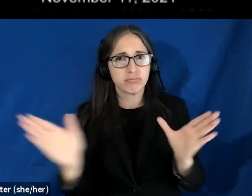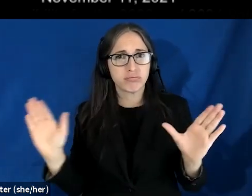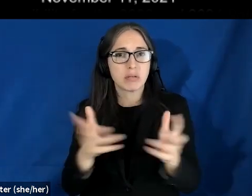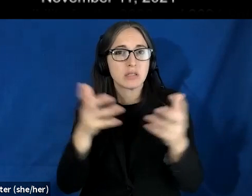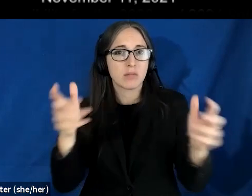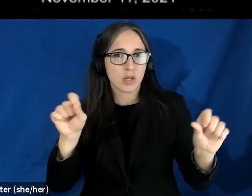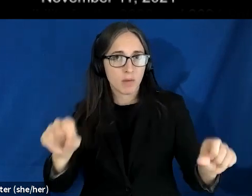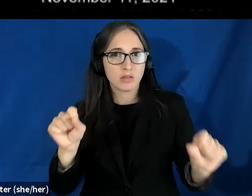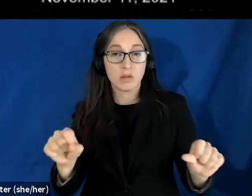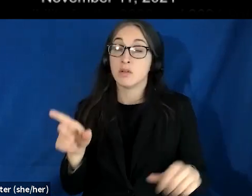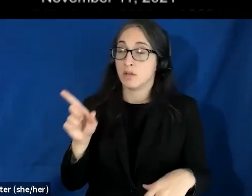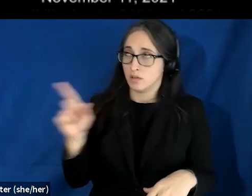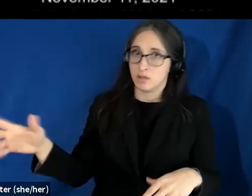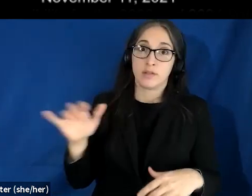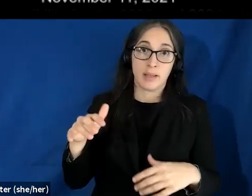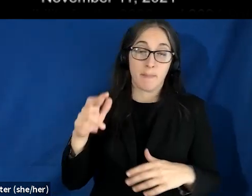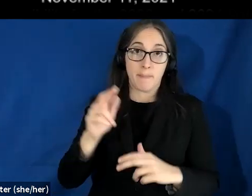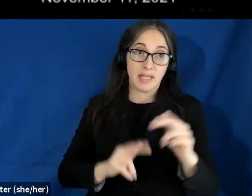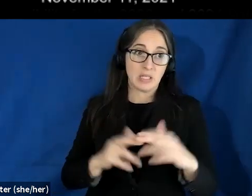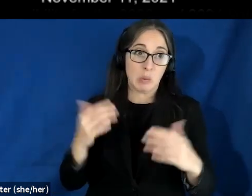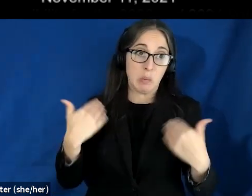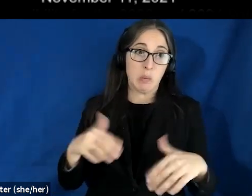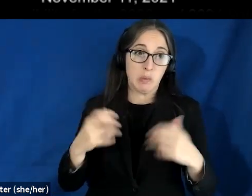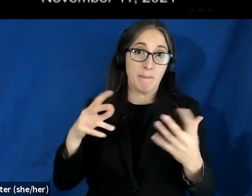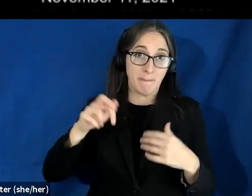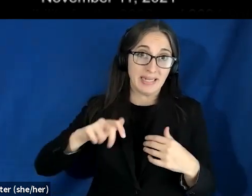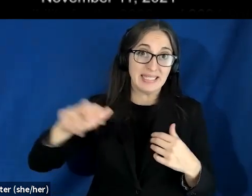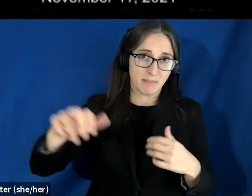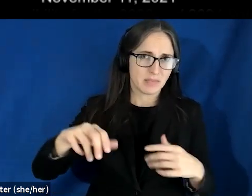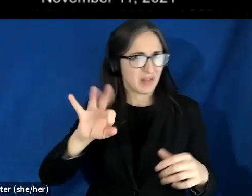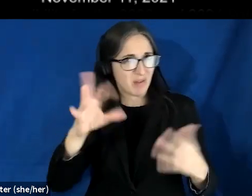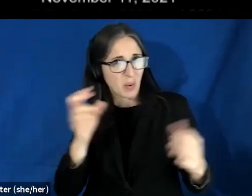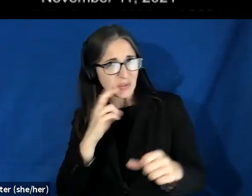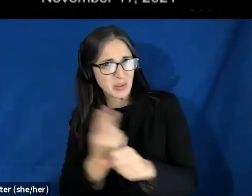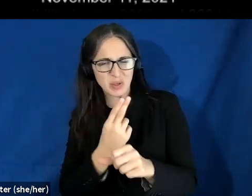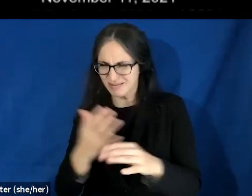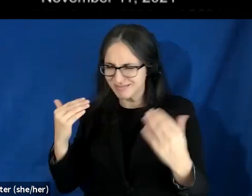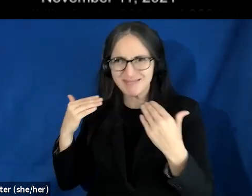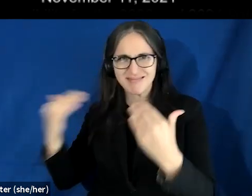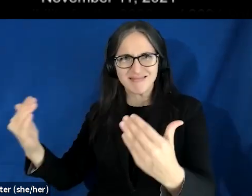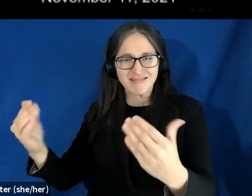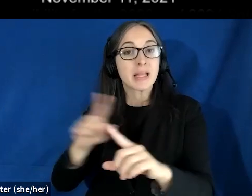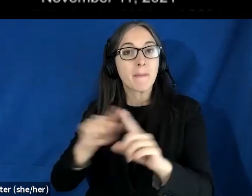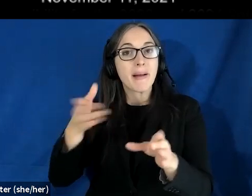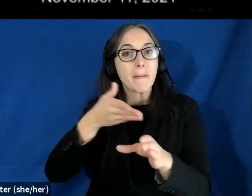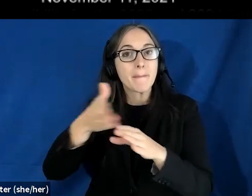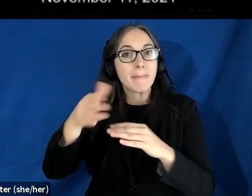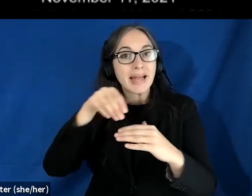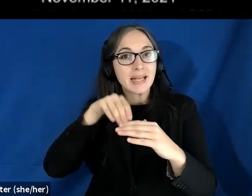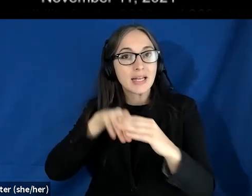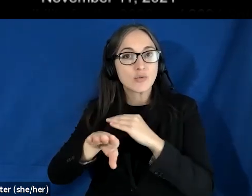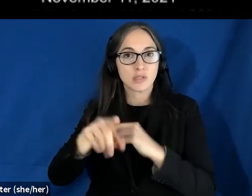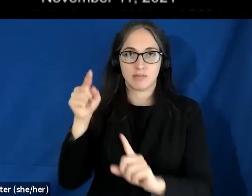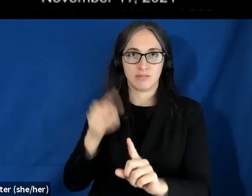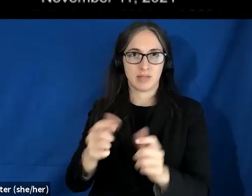in that building. And so if you want to use the steps, you certainly are welcome to do so. But the main entrance is the one that is most